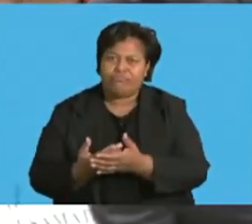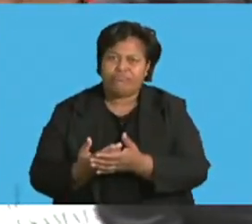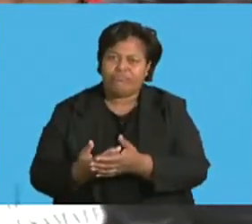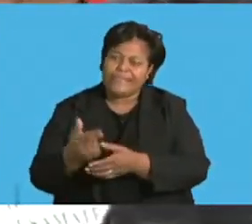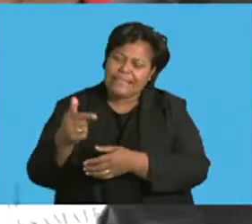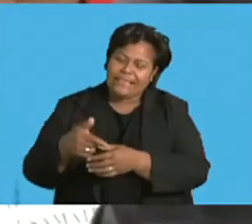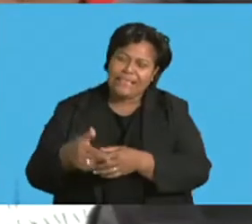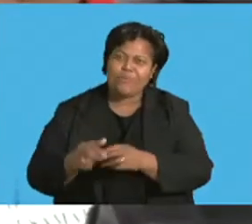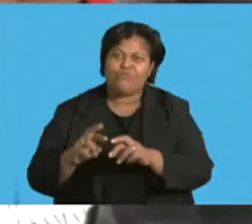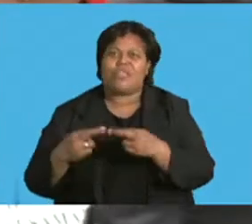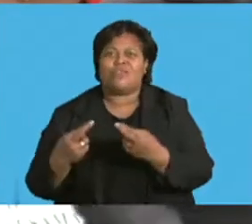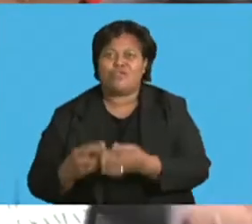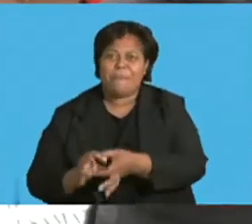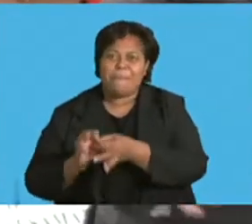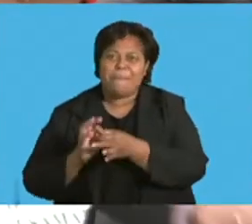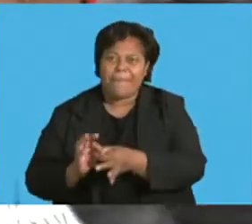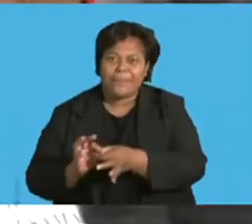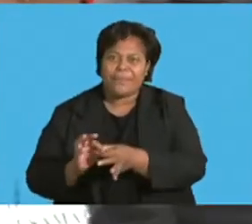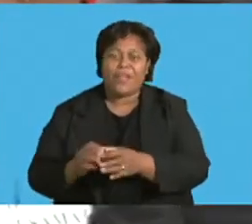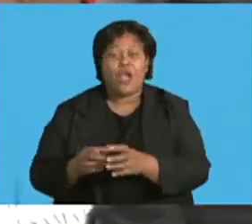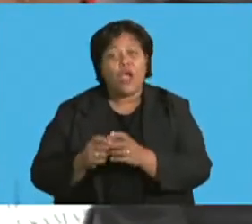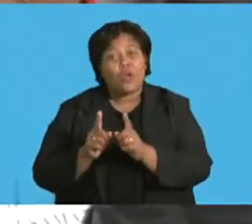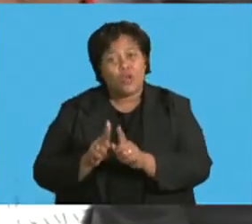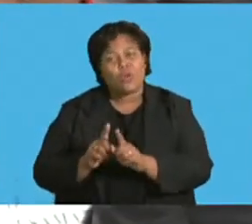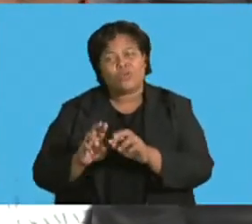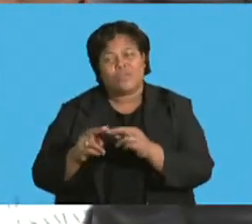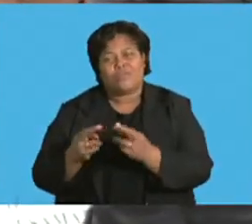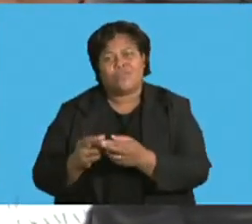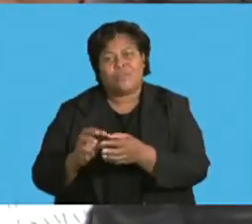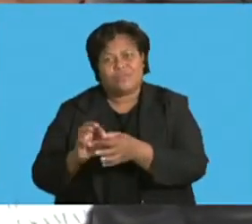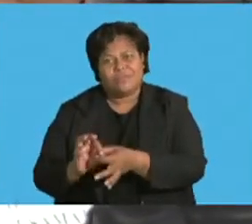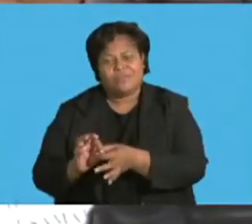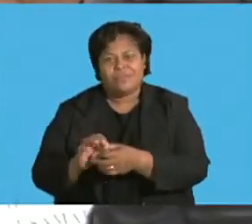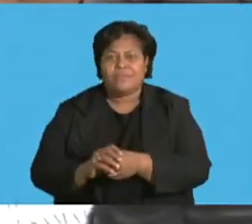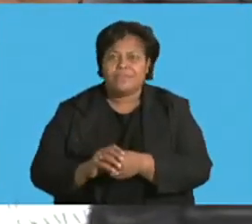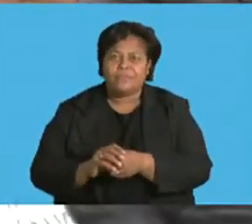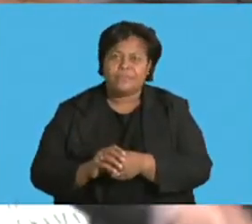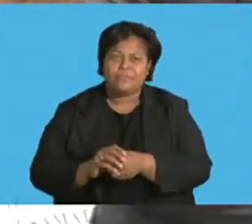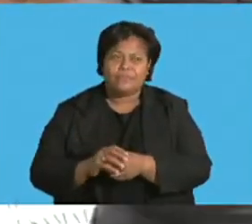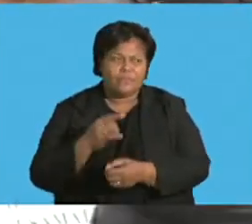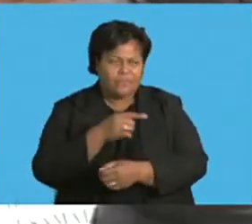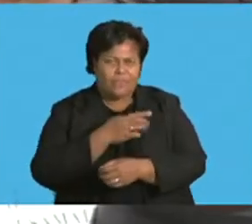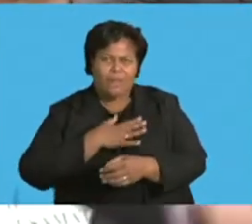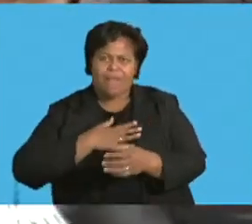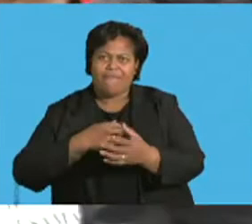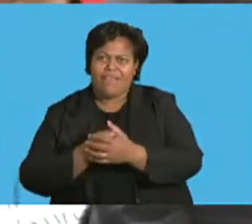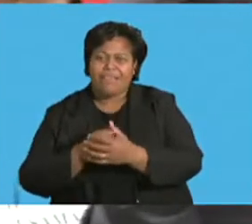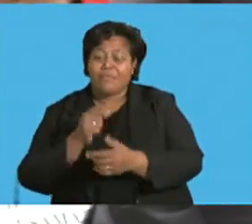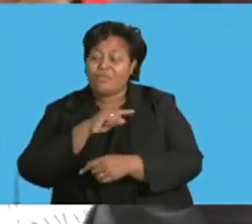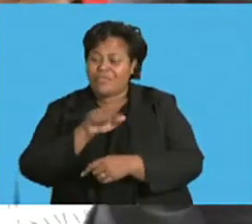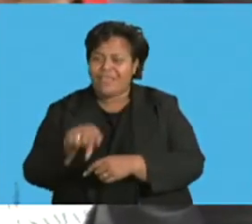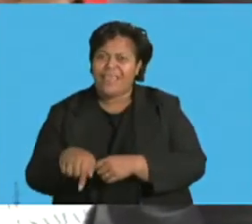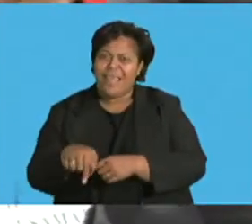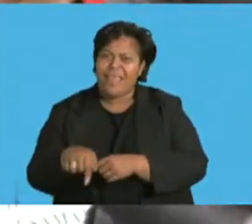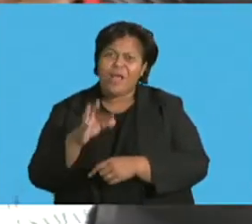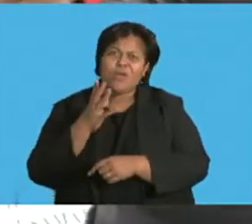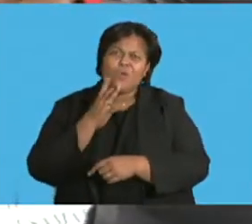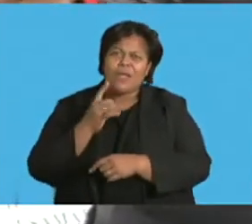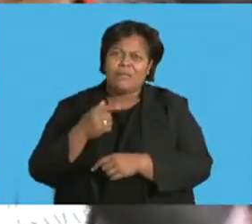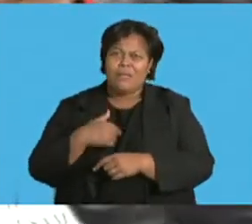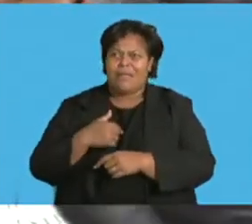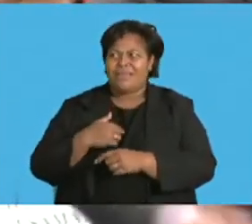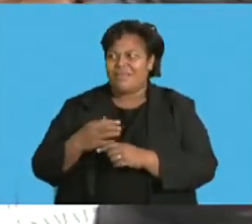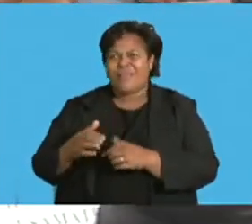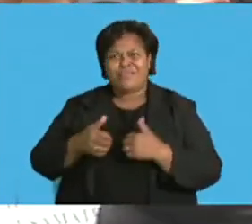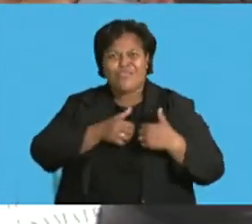deep relationship, and I had a very close relationship with him. In fact, he was there when I was courting my